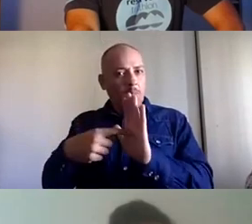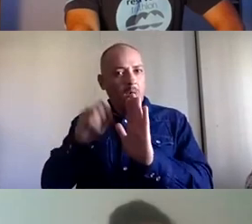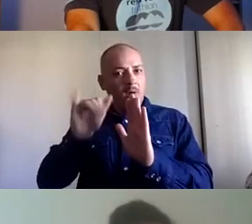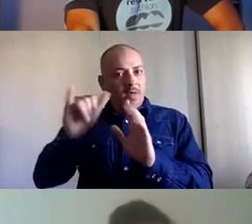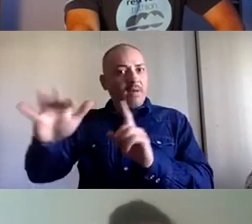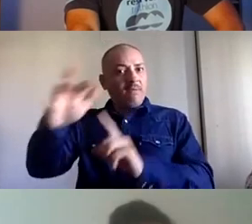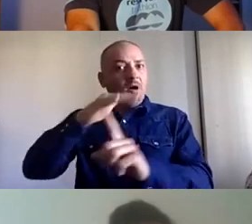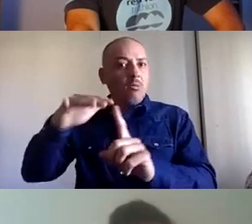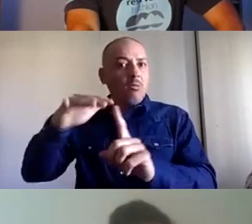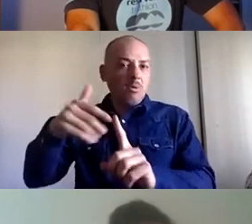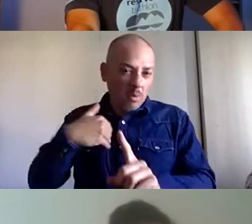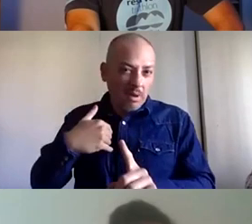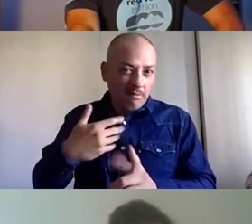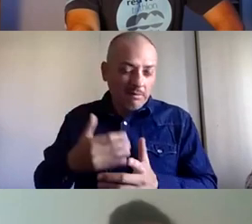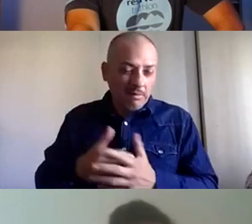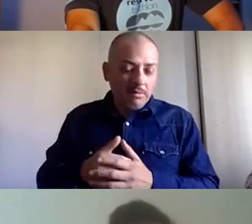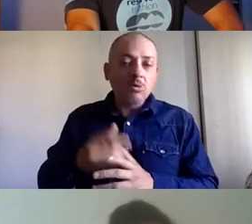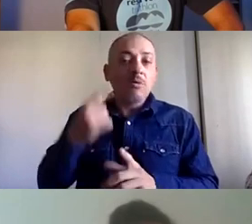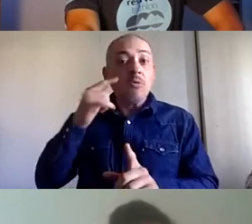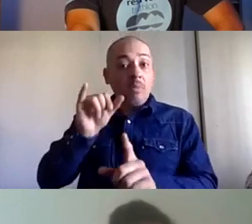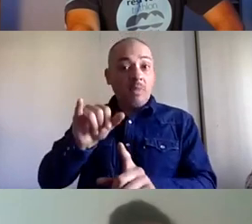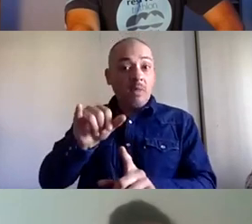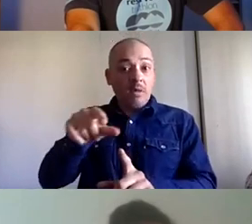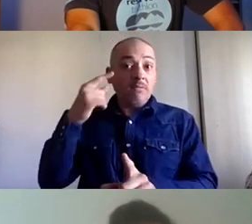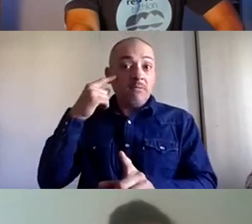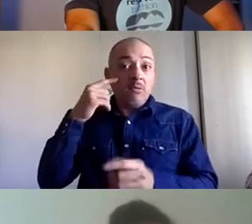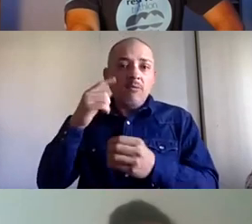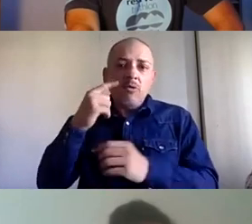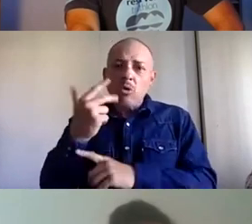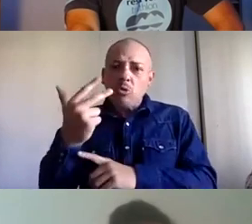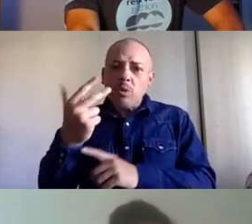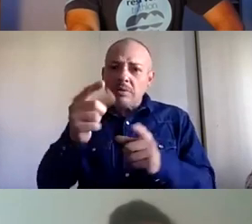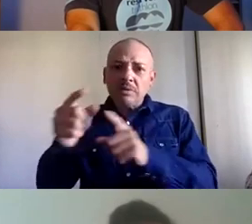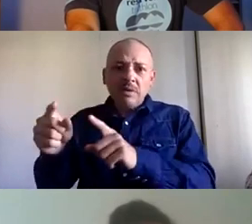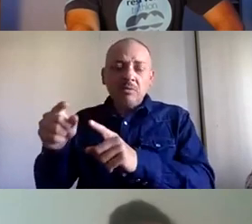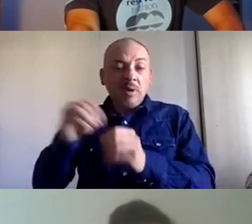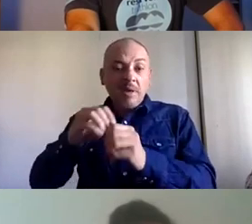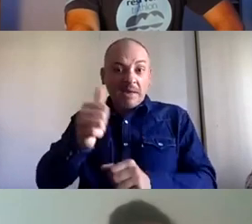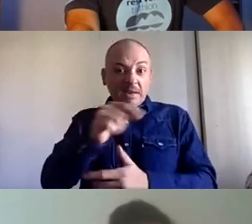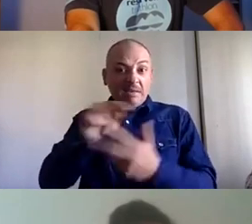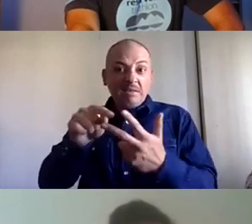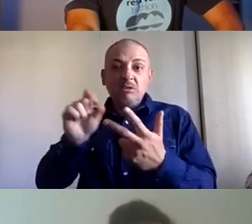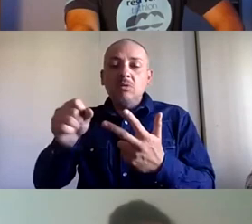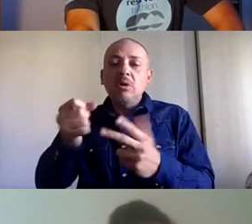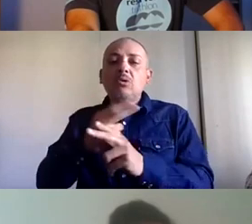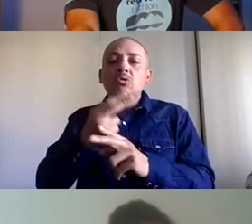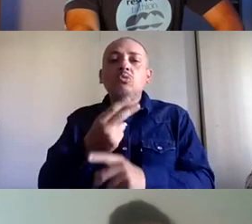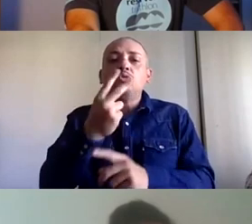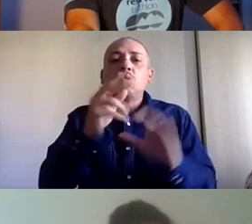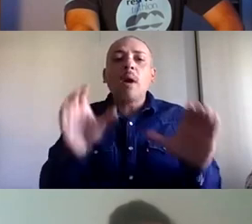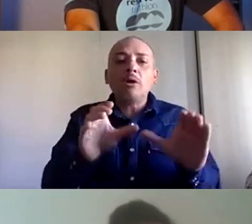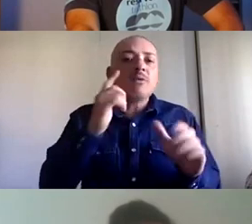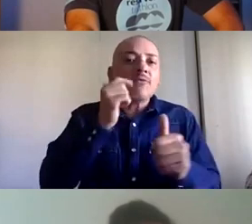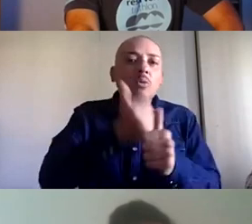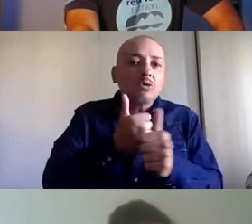environment that we have. So here we have, for example, 3 states, and in any state we can take 2 actions,